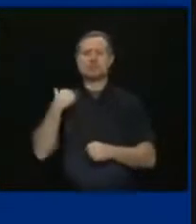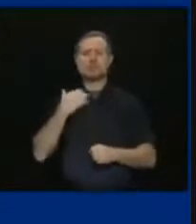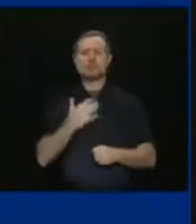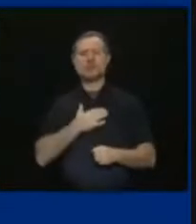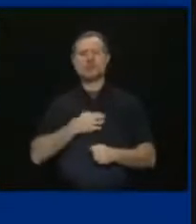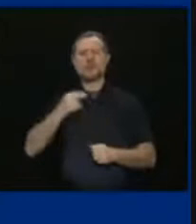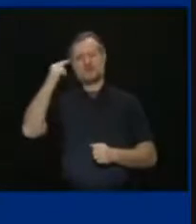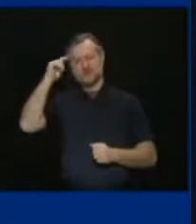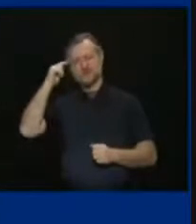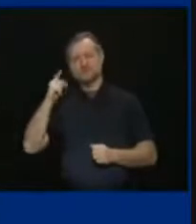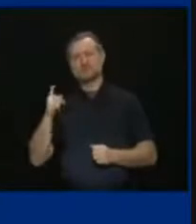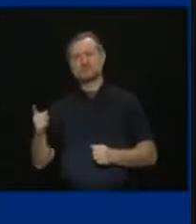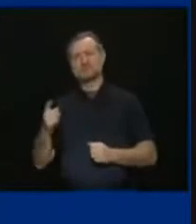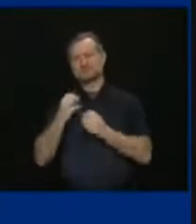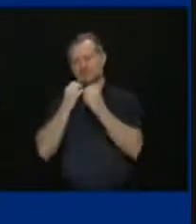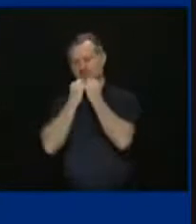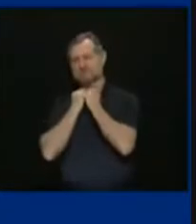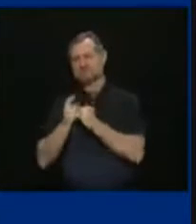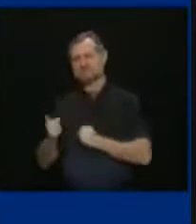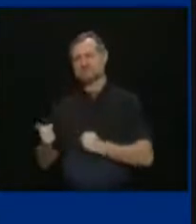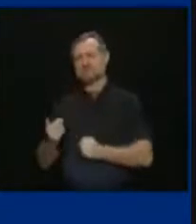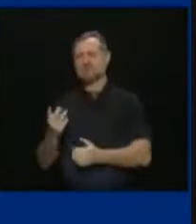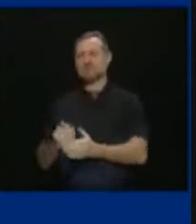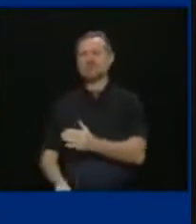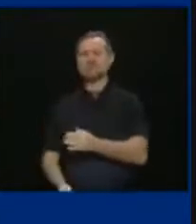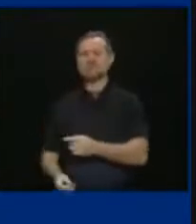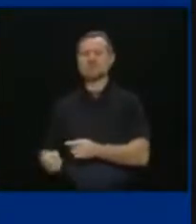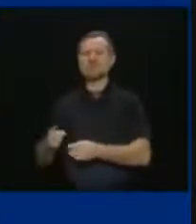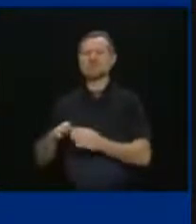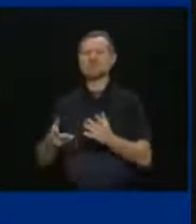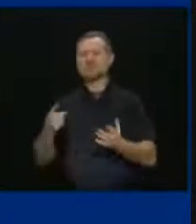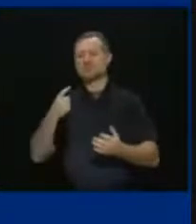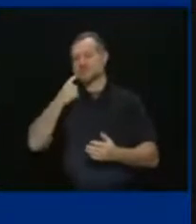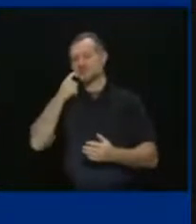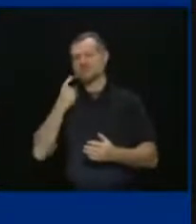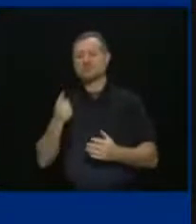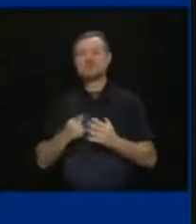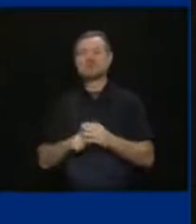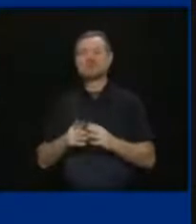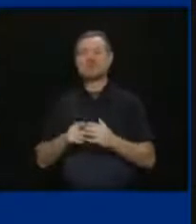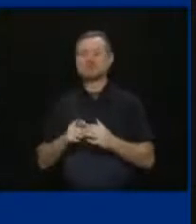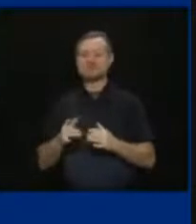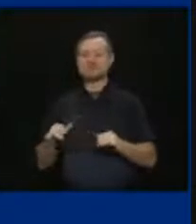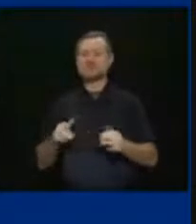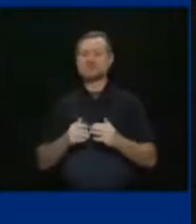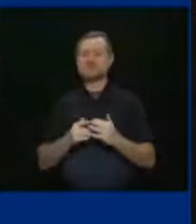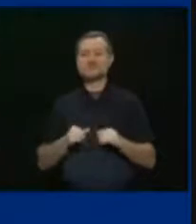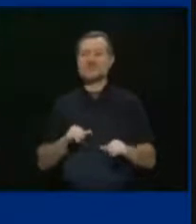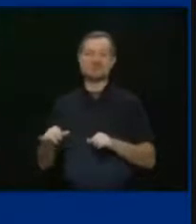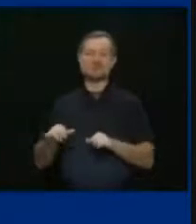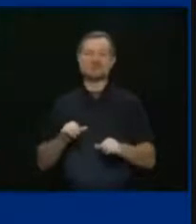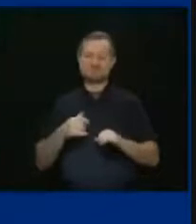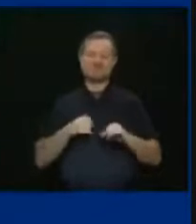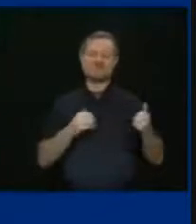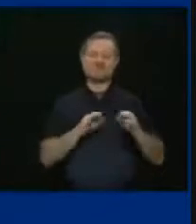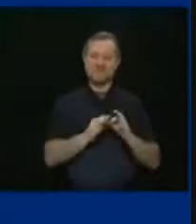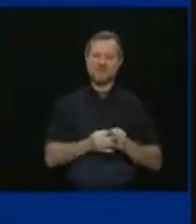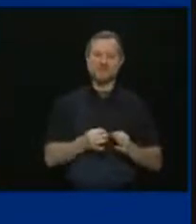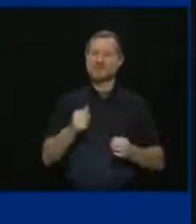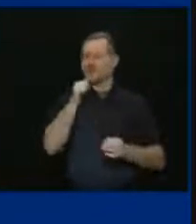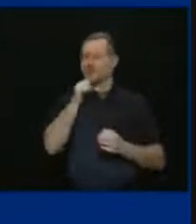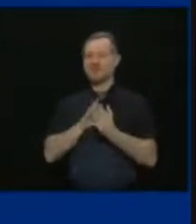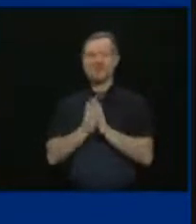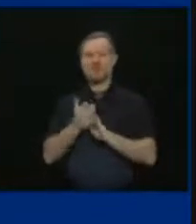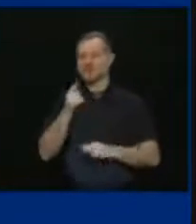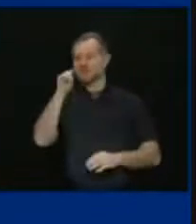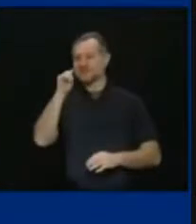does suck. And he started out like many other families experience. He didn't Okay. not set out to be a teenage addict. That was not his